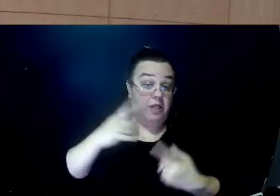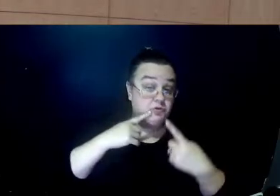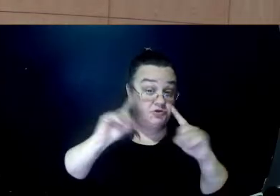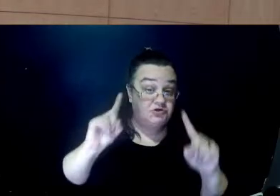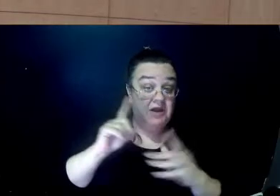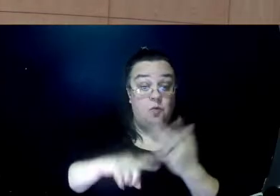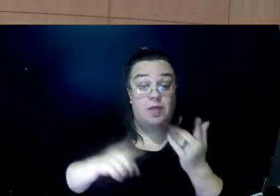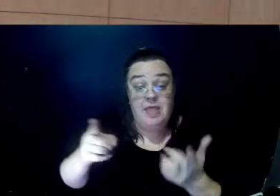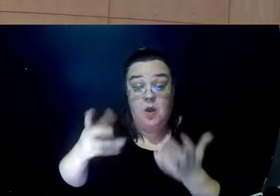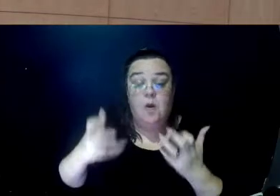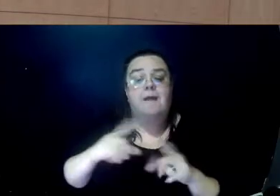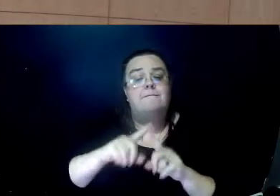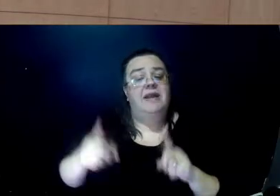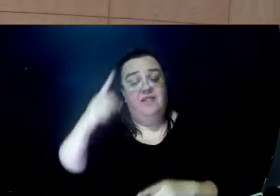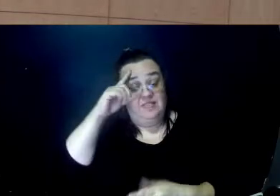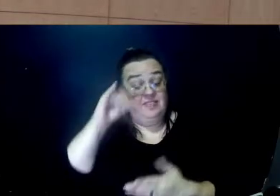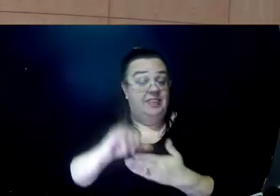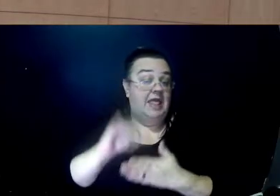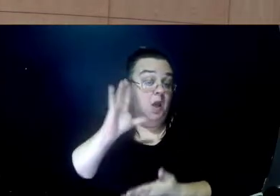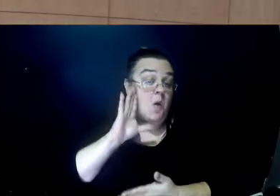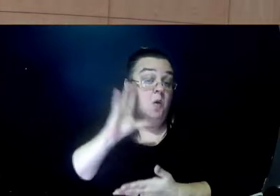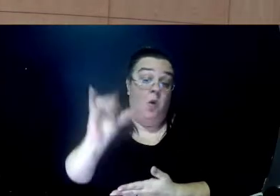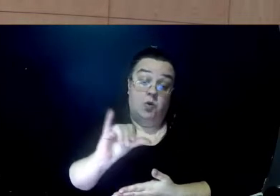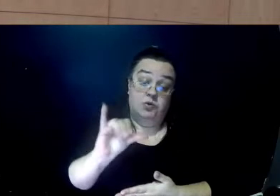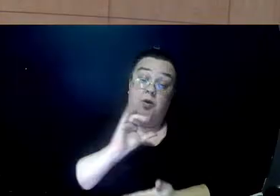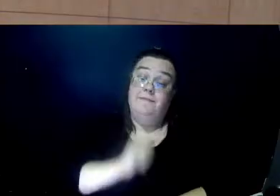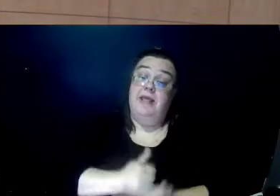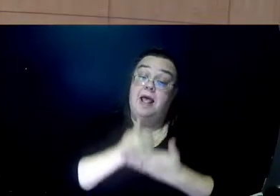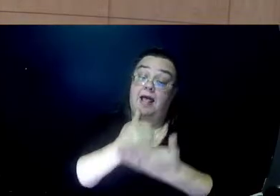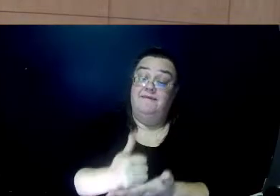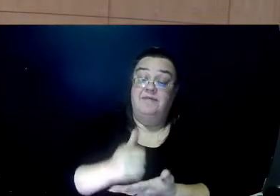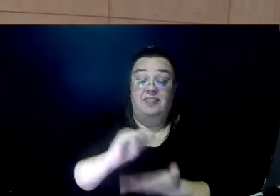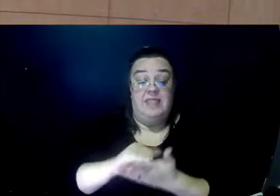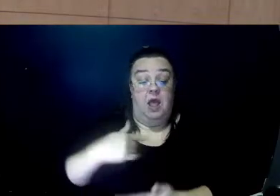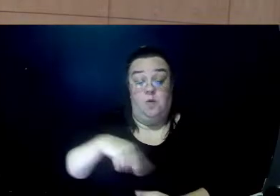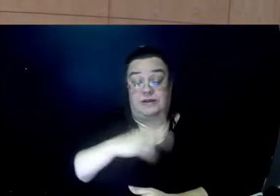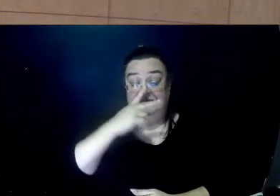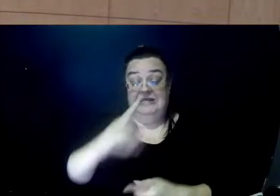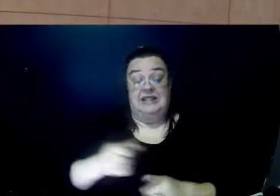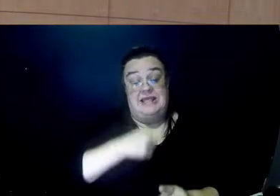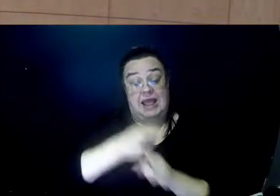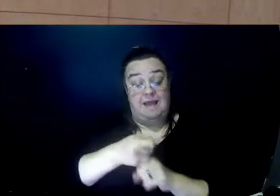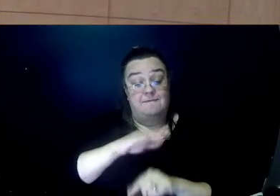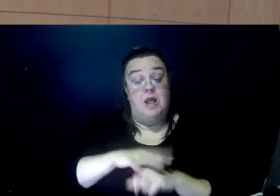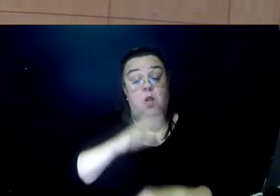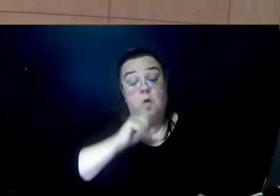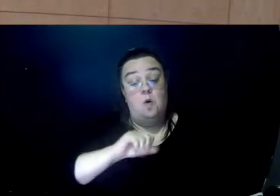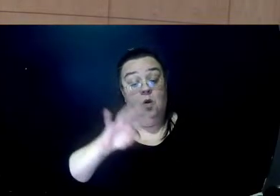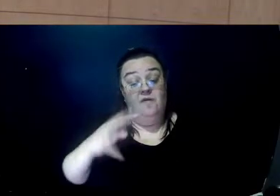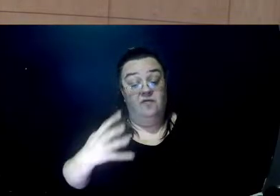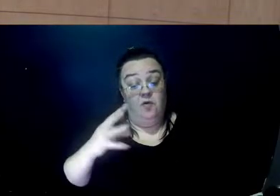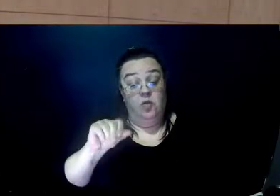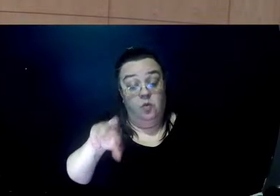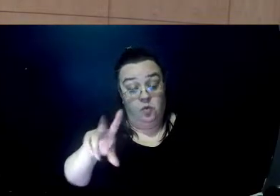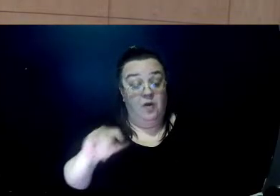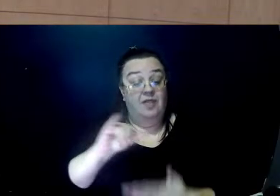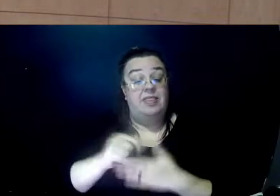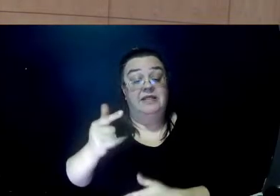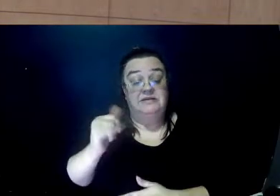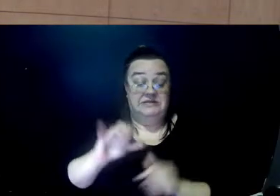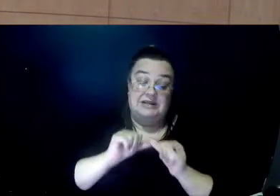want, but I think it would be helpful, too, that as we see these impacts on the Old Fourth Ward, that the GIC continue to, beyond